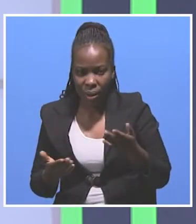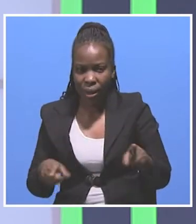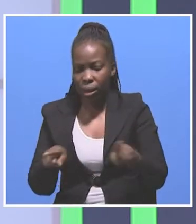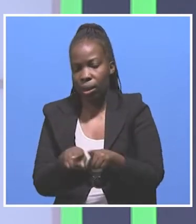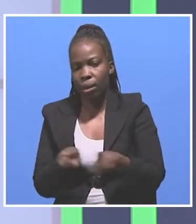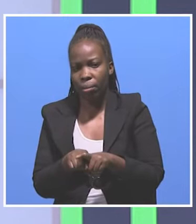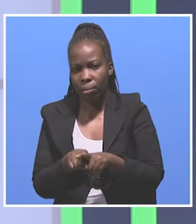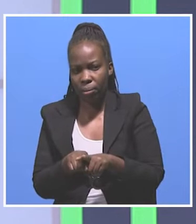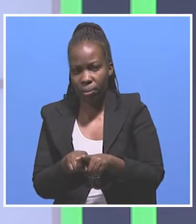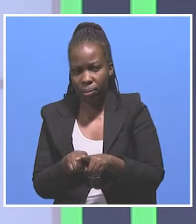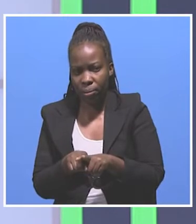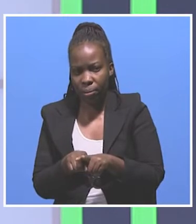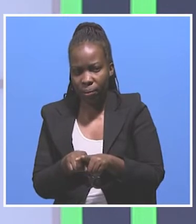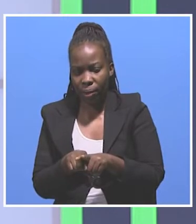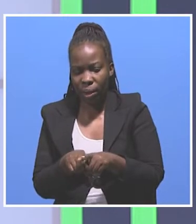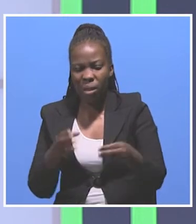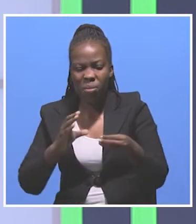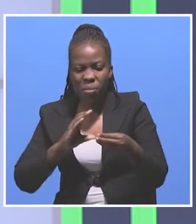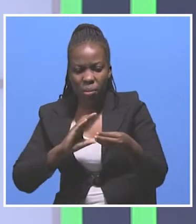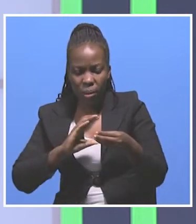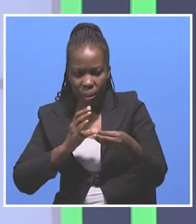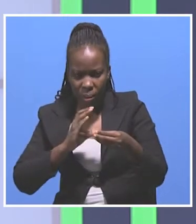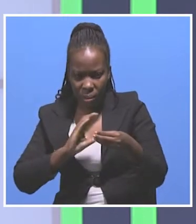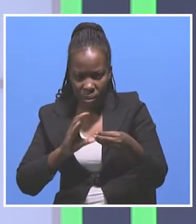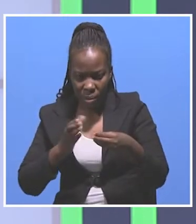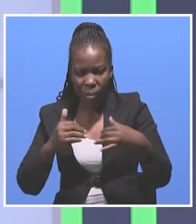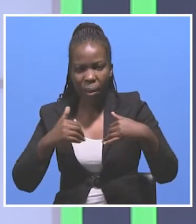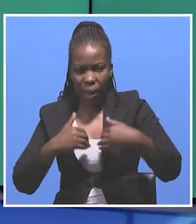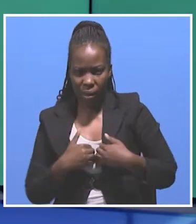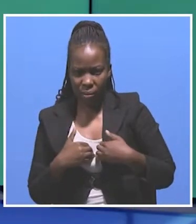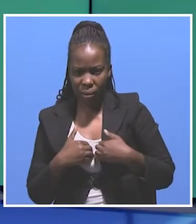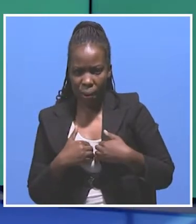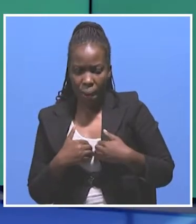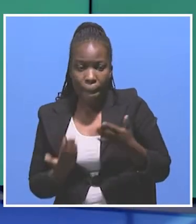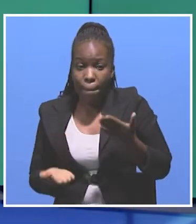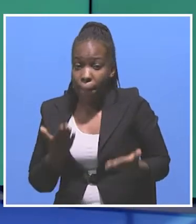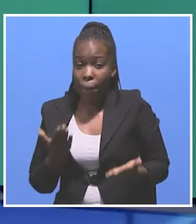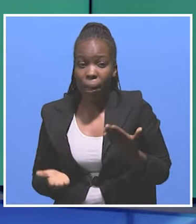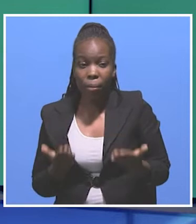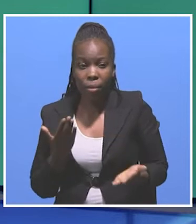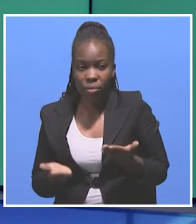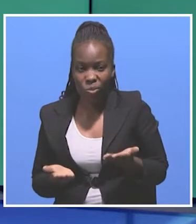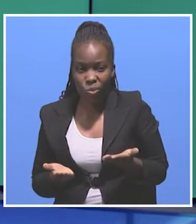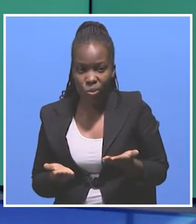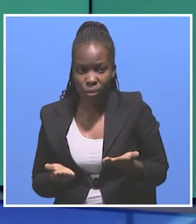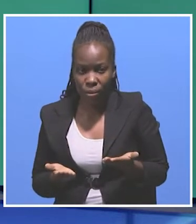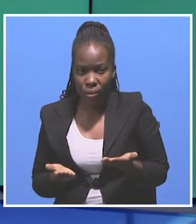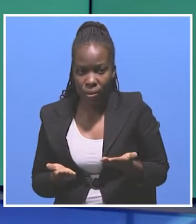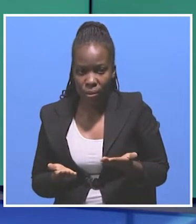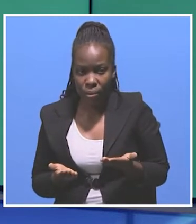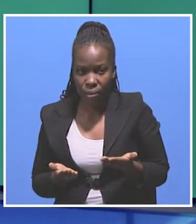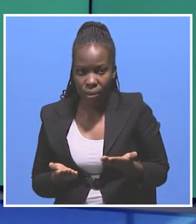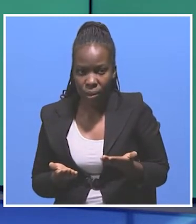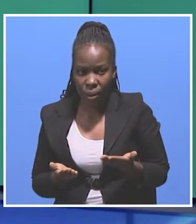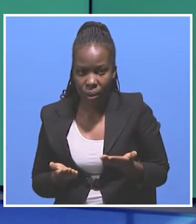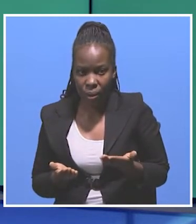out, is it a condition that I just have, or it's just a type of,